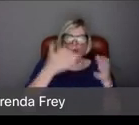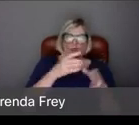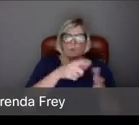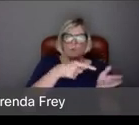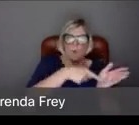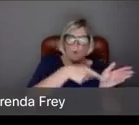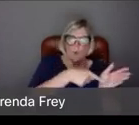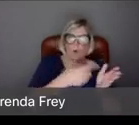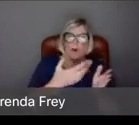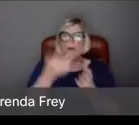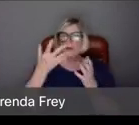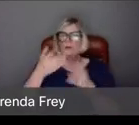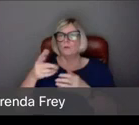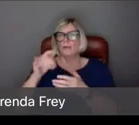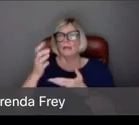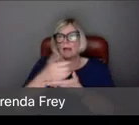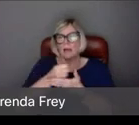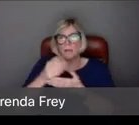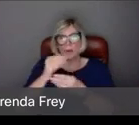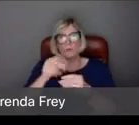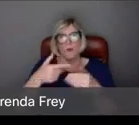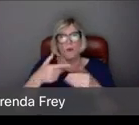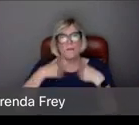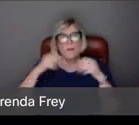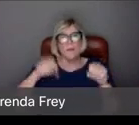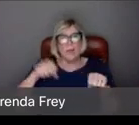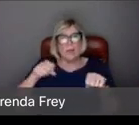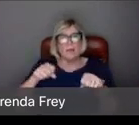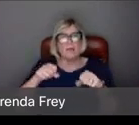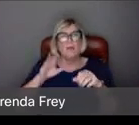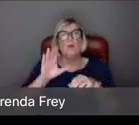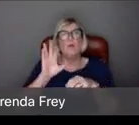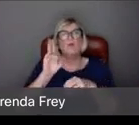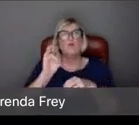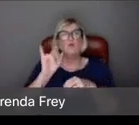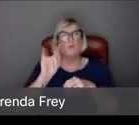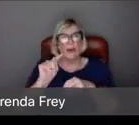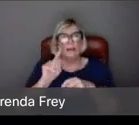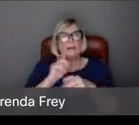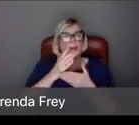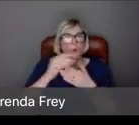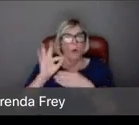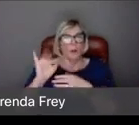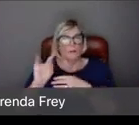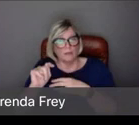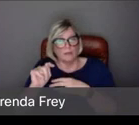you have, and do you have the capacity? Your character or your credit is the other part of it.